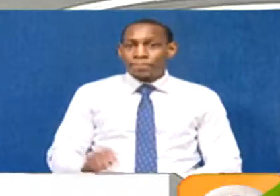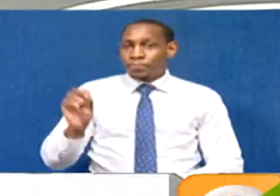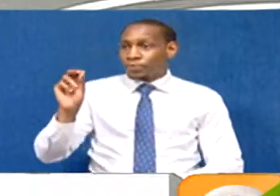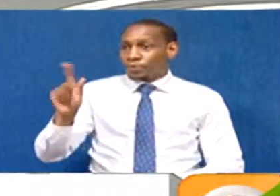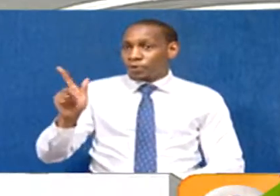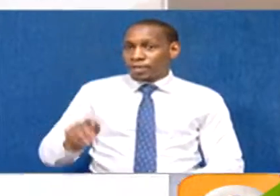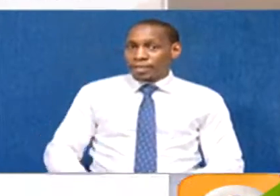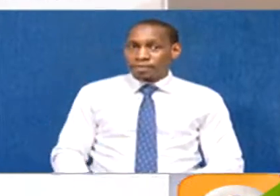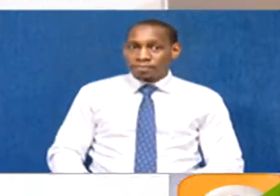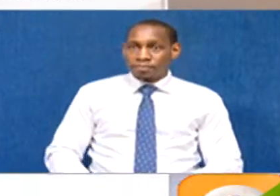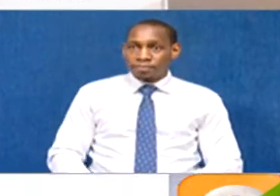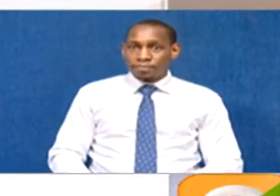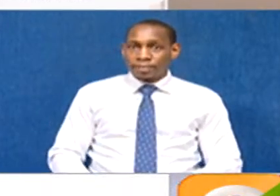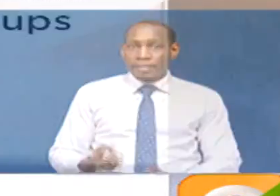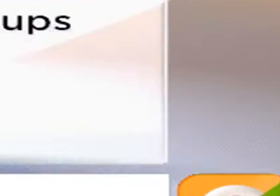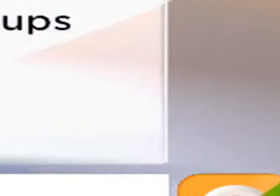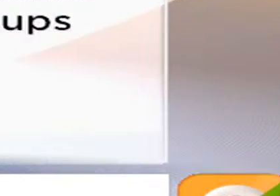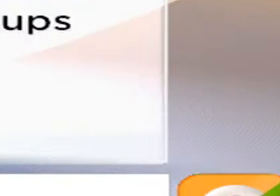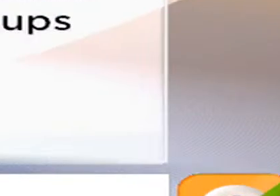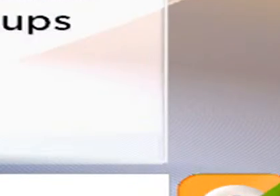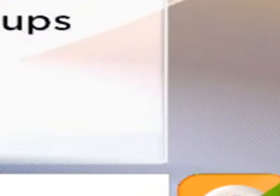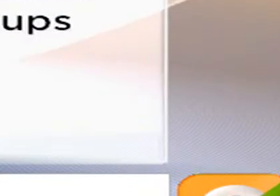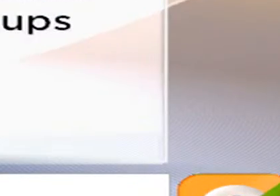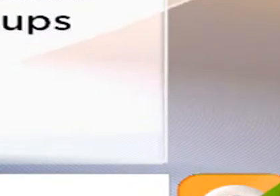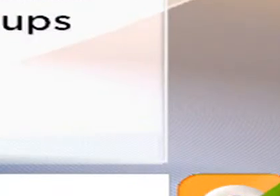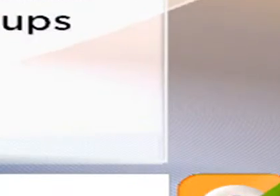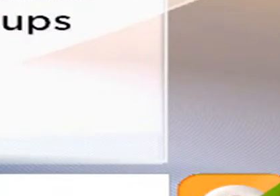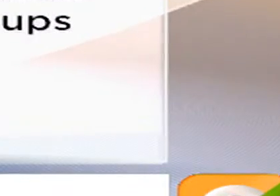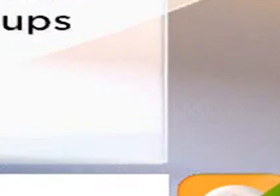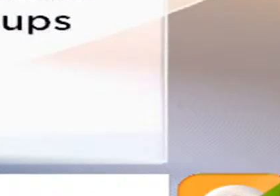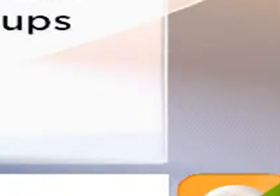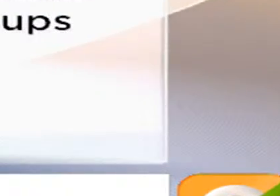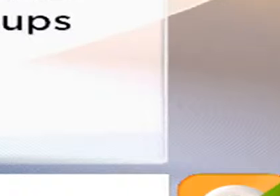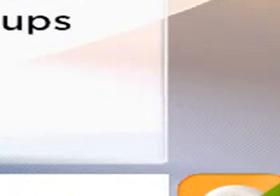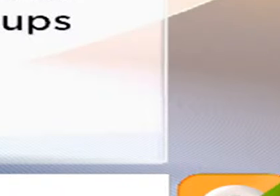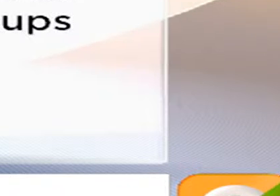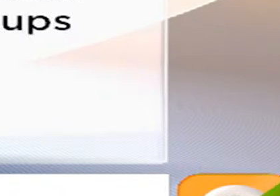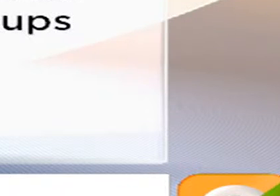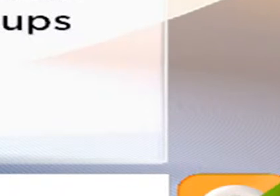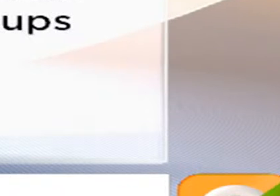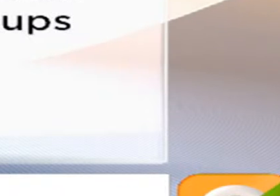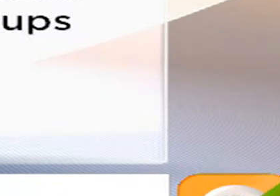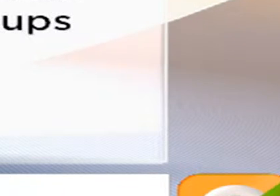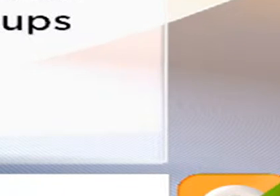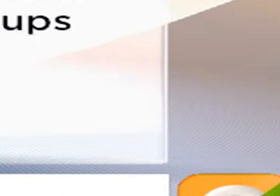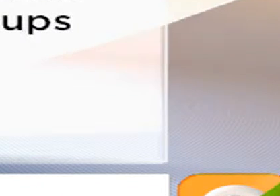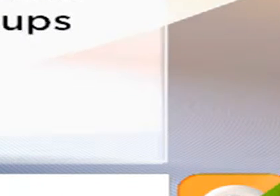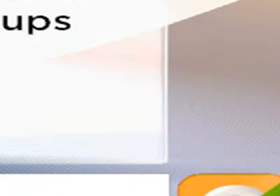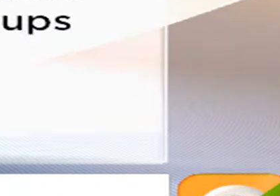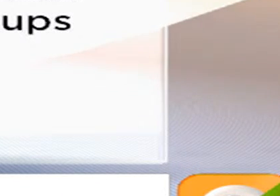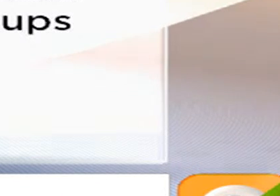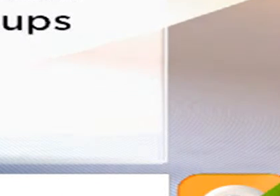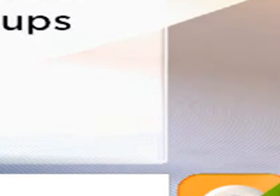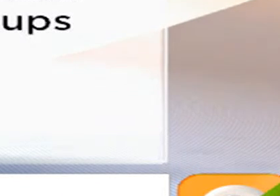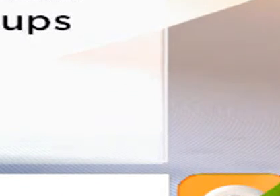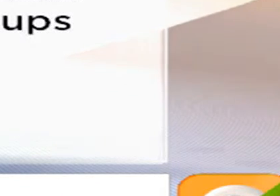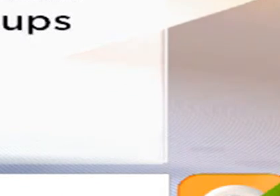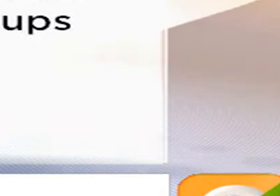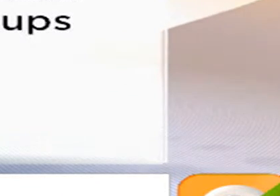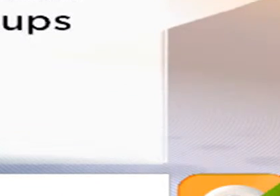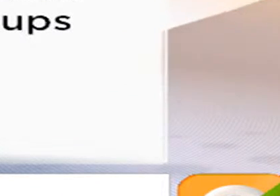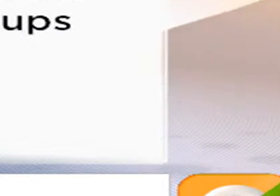Okay. Jonathan Muller says, to the two leaders, whichever side comes to power, how will they tackle the issue of political intolerance, such